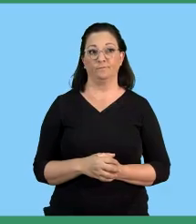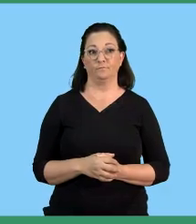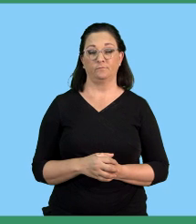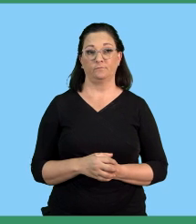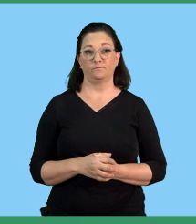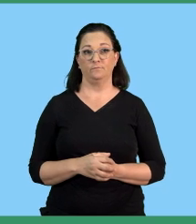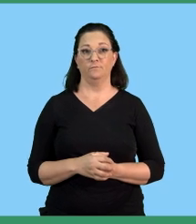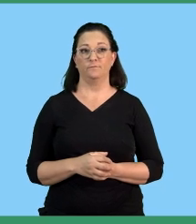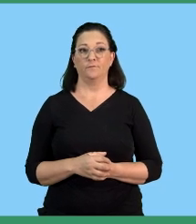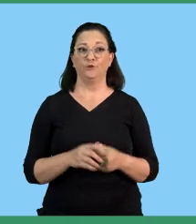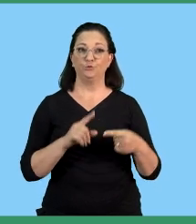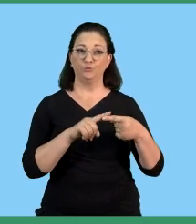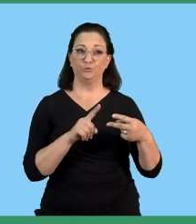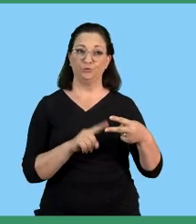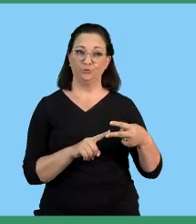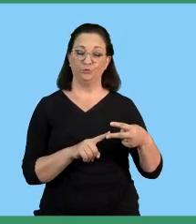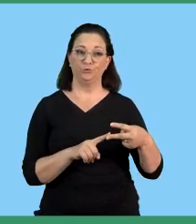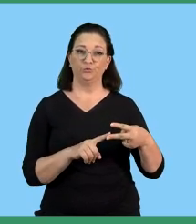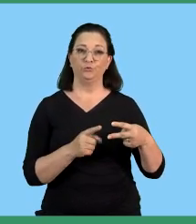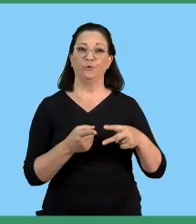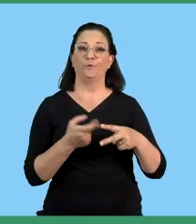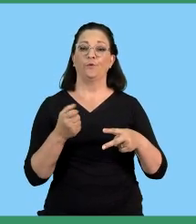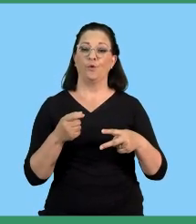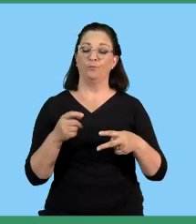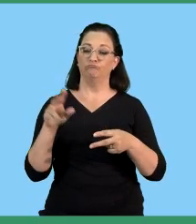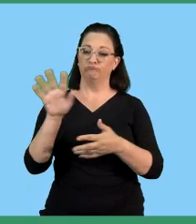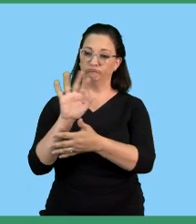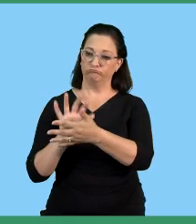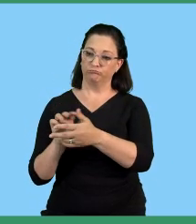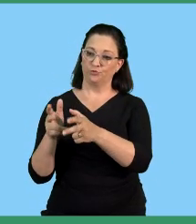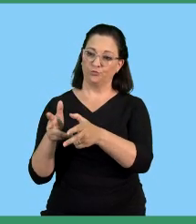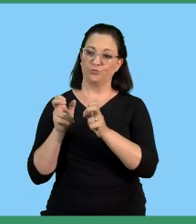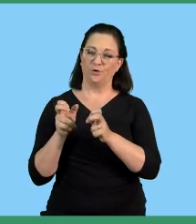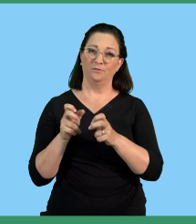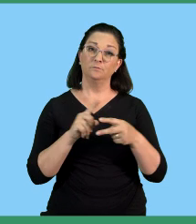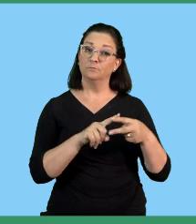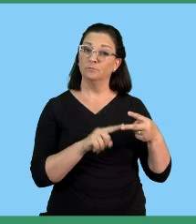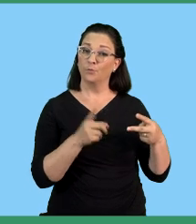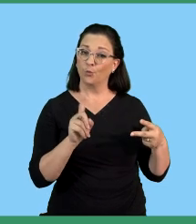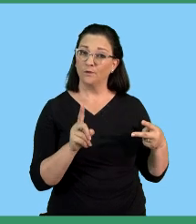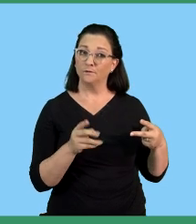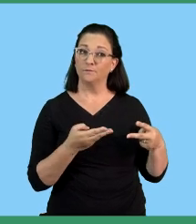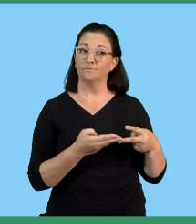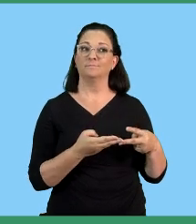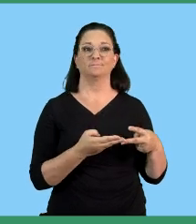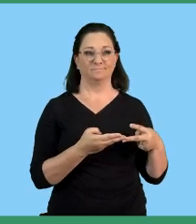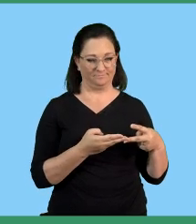All right, so identify 2 types from the scenario by quoting. Let's see, what have you